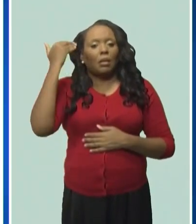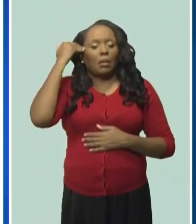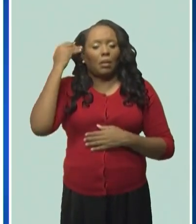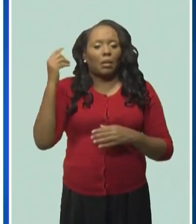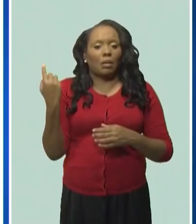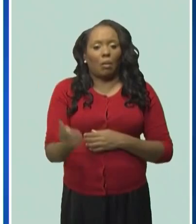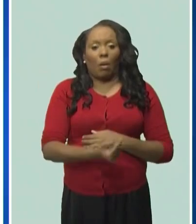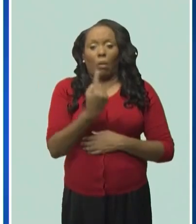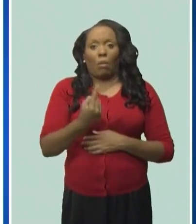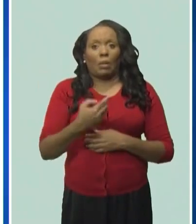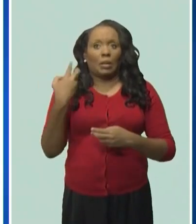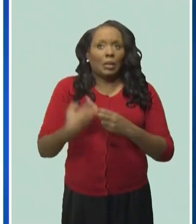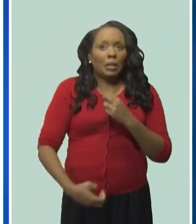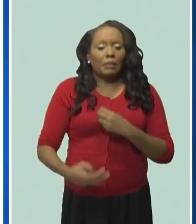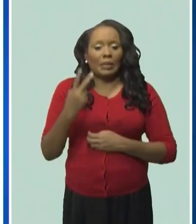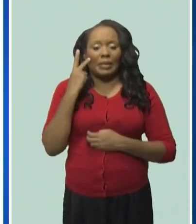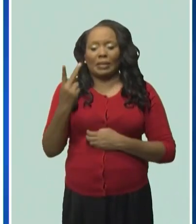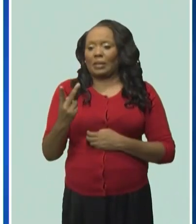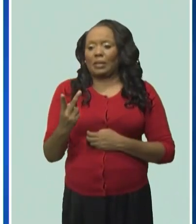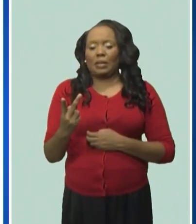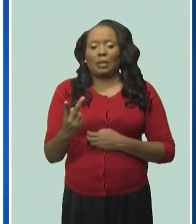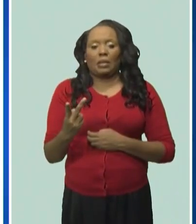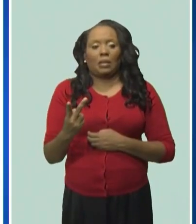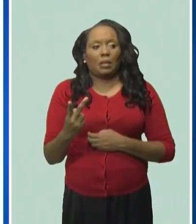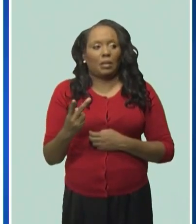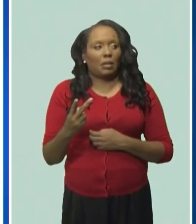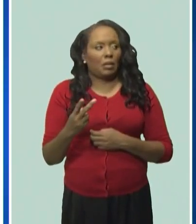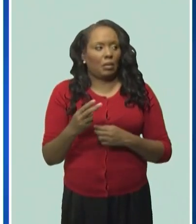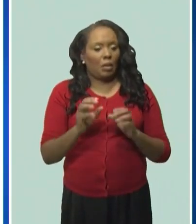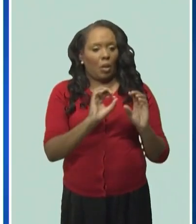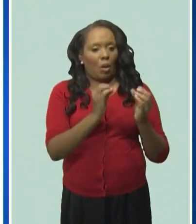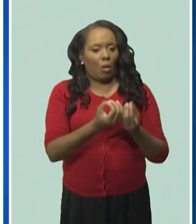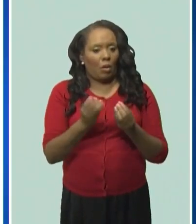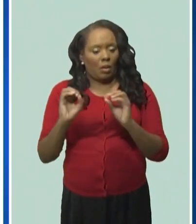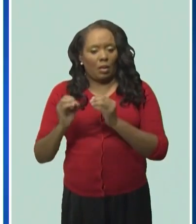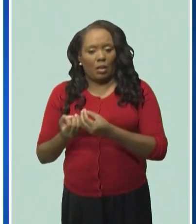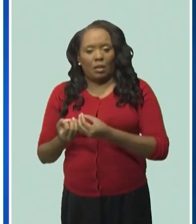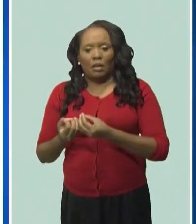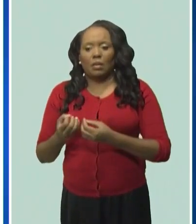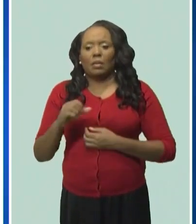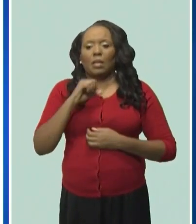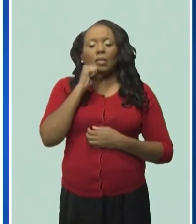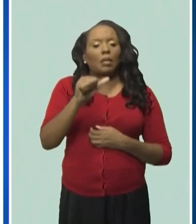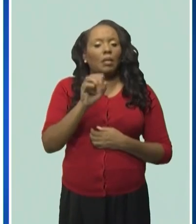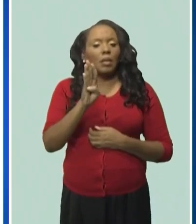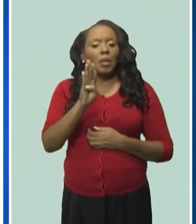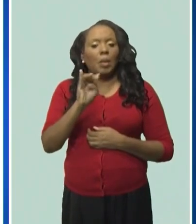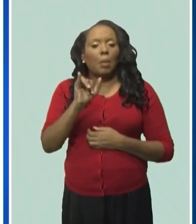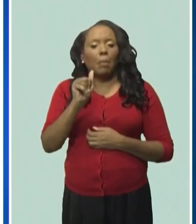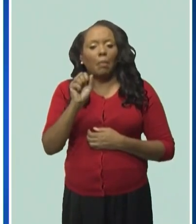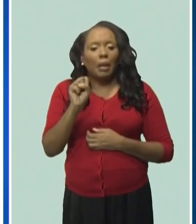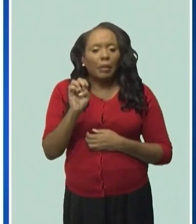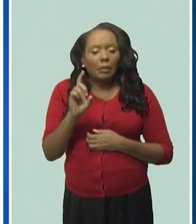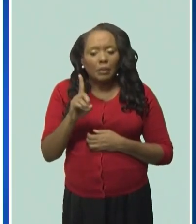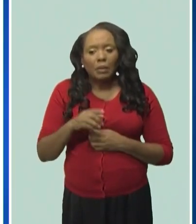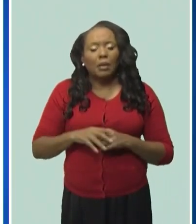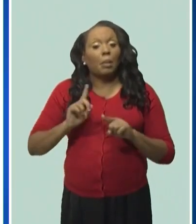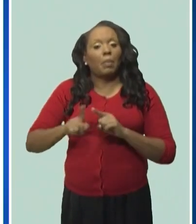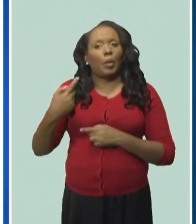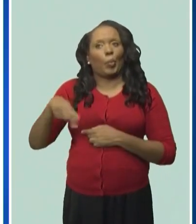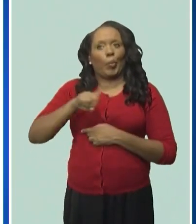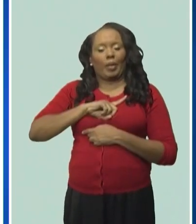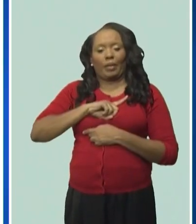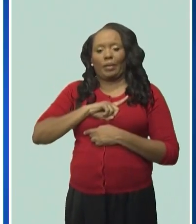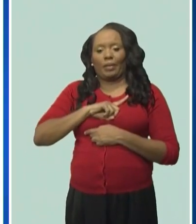to find organisations that are truly unbiased, and we are that unbiased organisation with our neutrality and